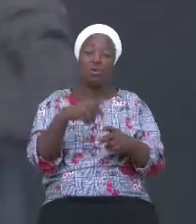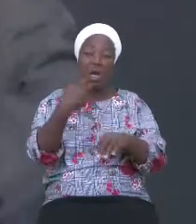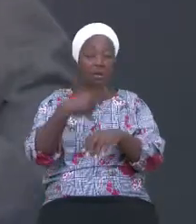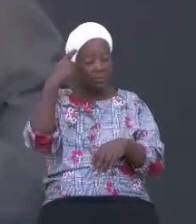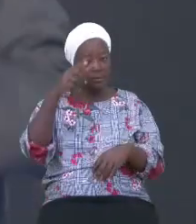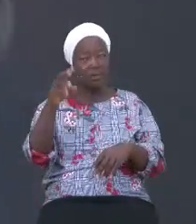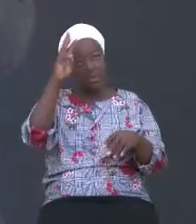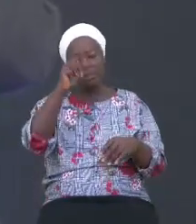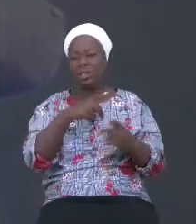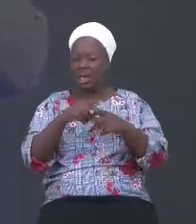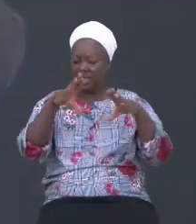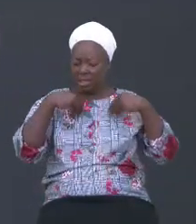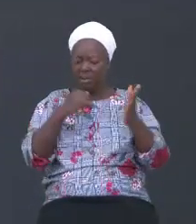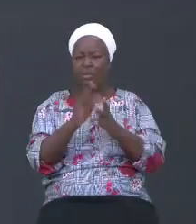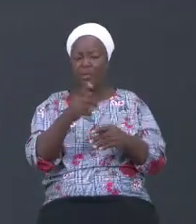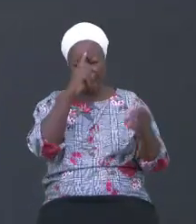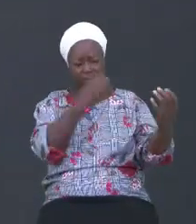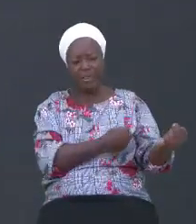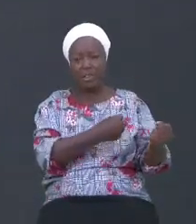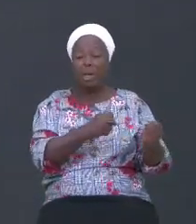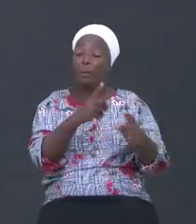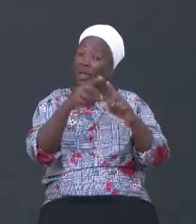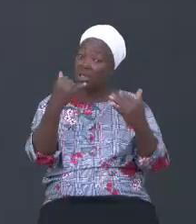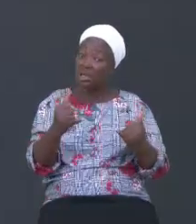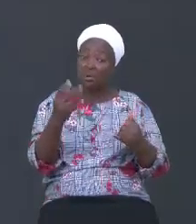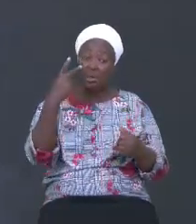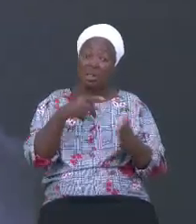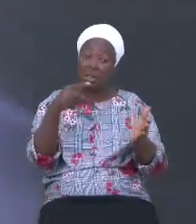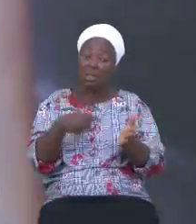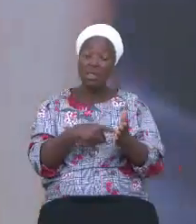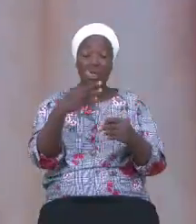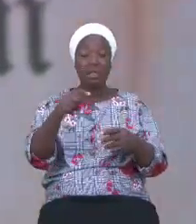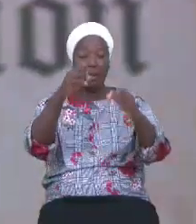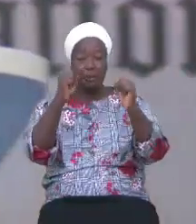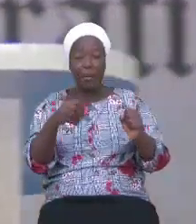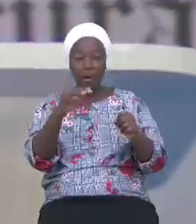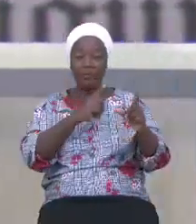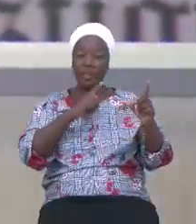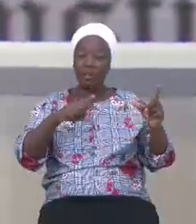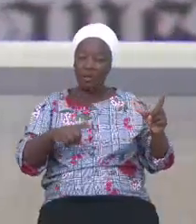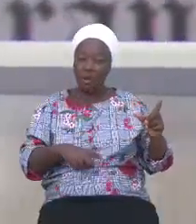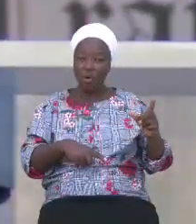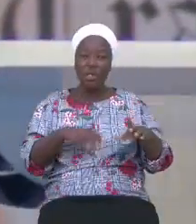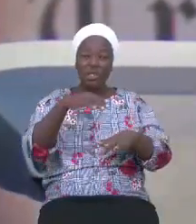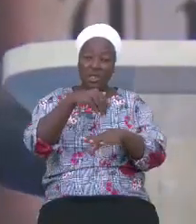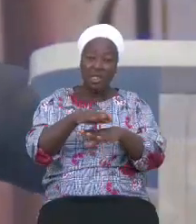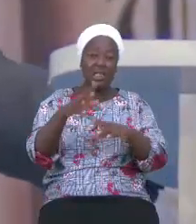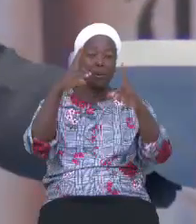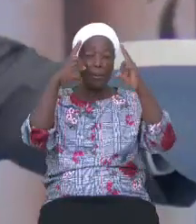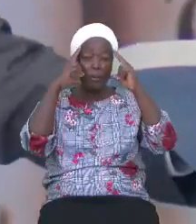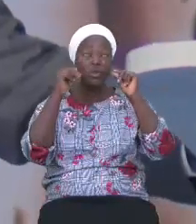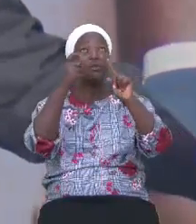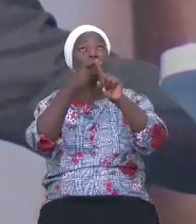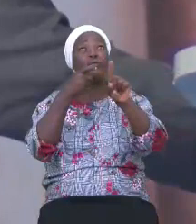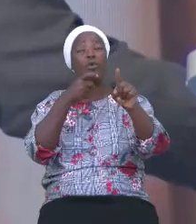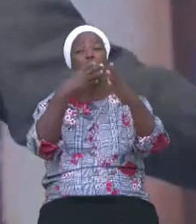accepted that by faith. But now, look at this. The power of the Lord sent Moses